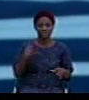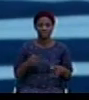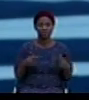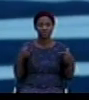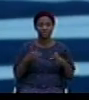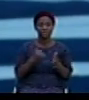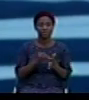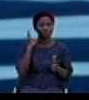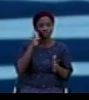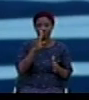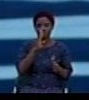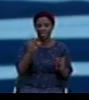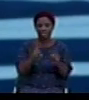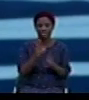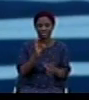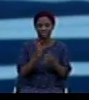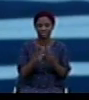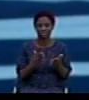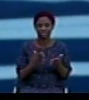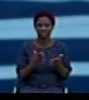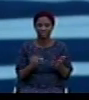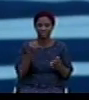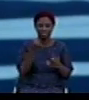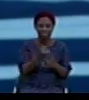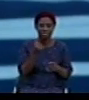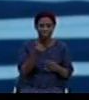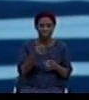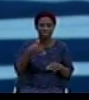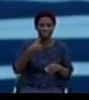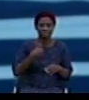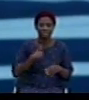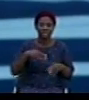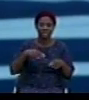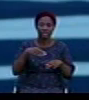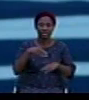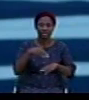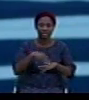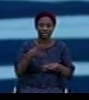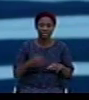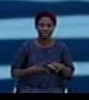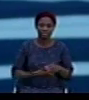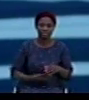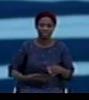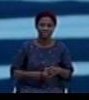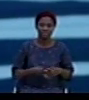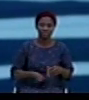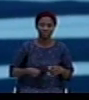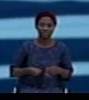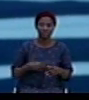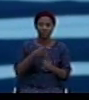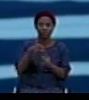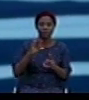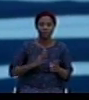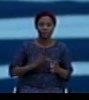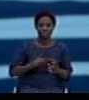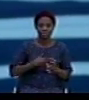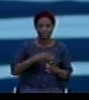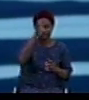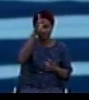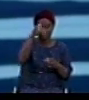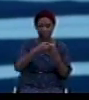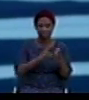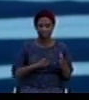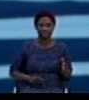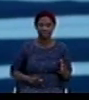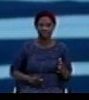something hitching me at the lower part of my abdomen. But when our father in the Lord, Pastor Dr. W.F. Kumoyi,